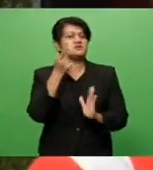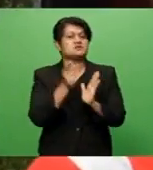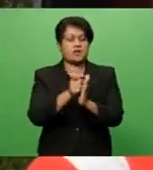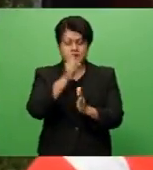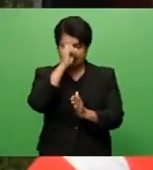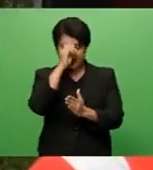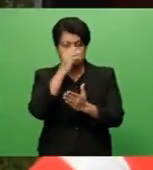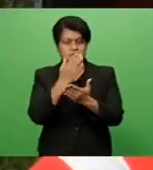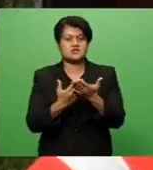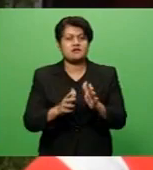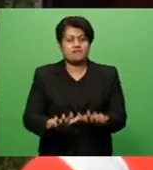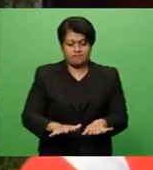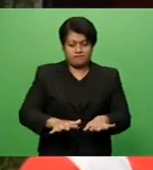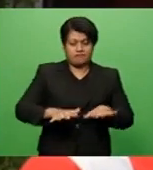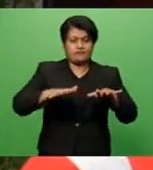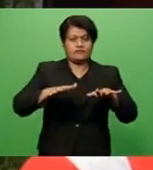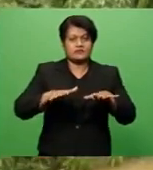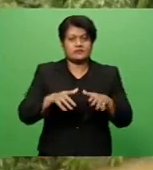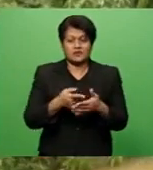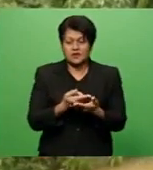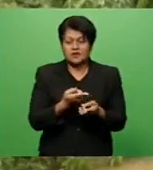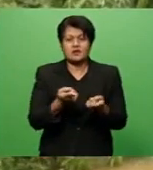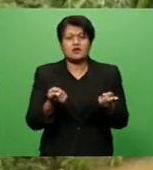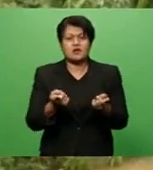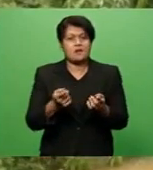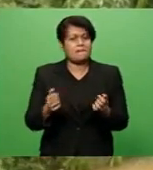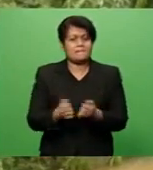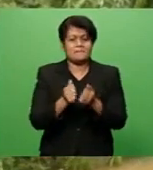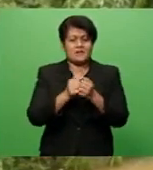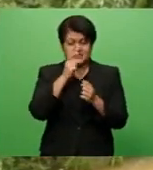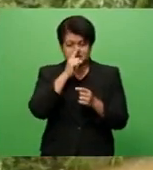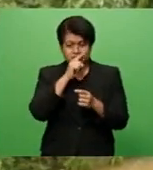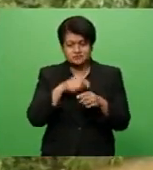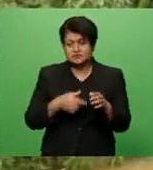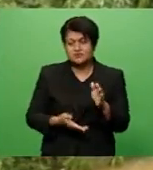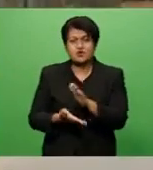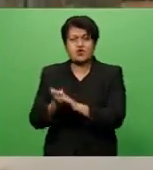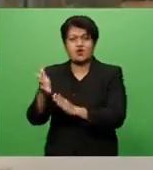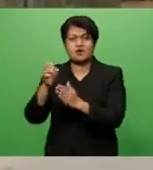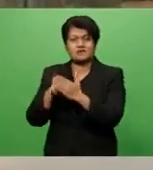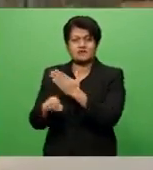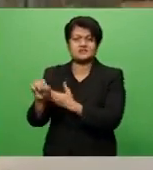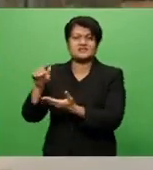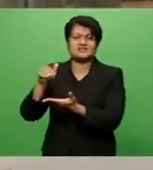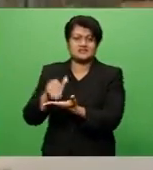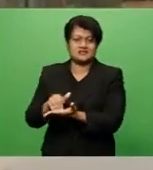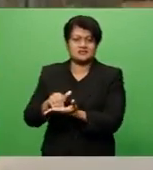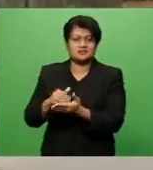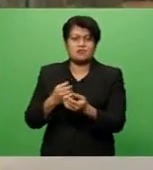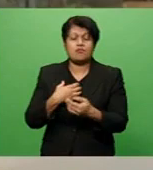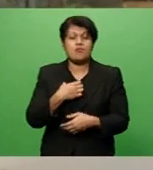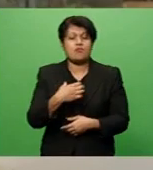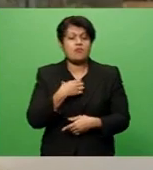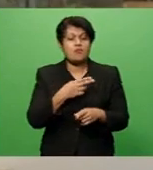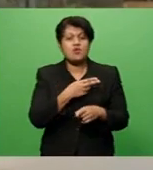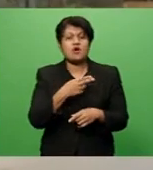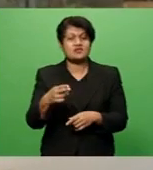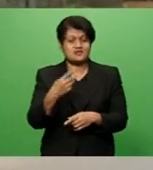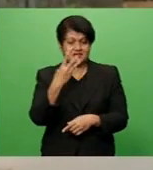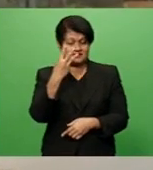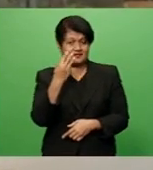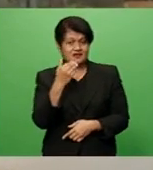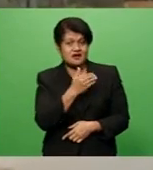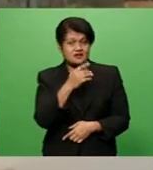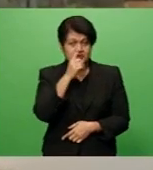experienced a flood like this. Many people have gone to the evacuation centers with the help of the police. More than 300 people are said to have